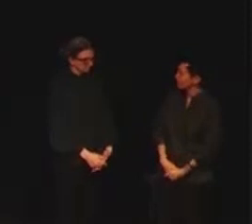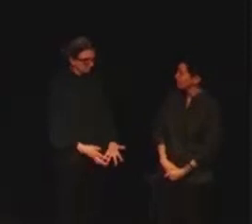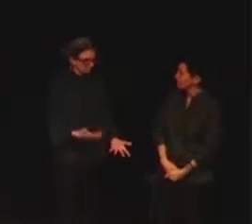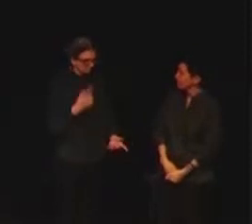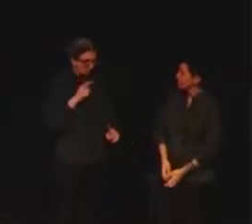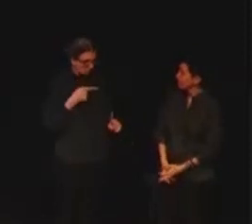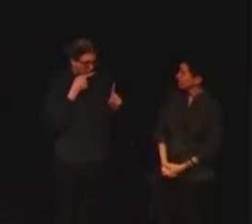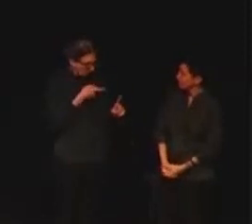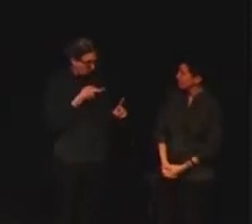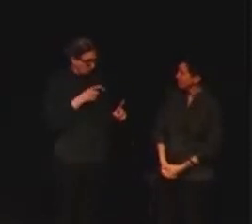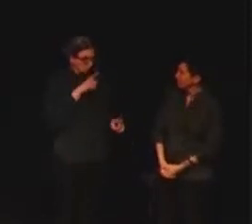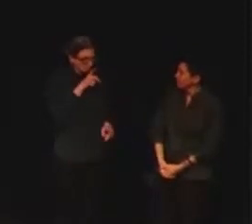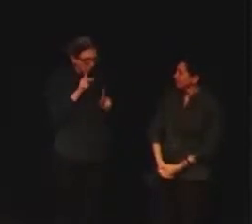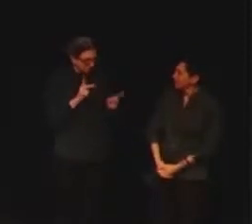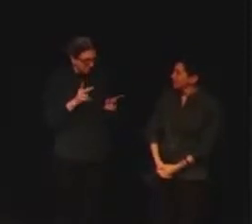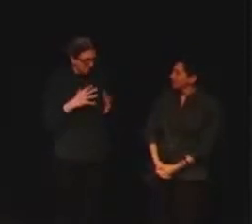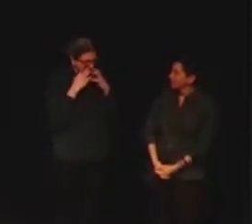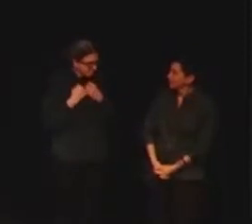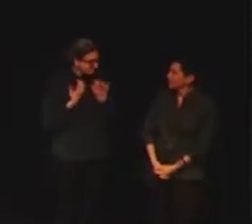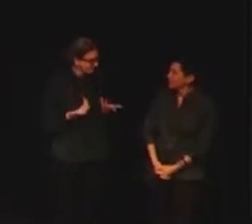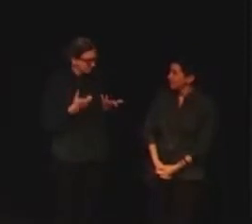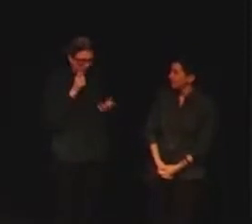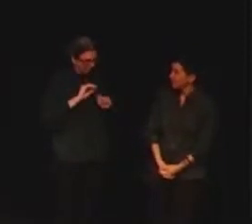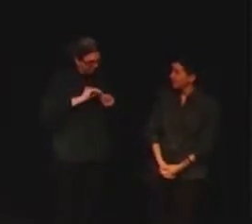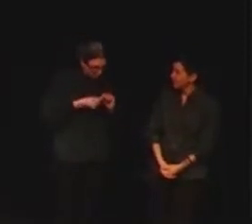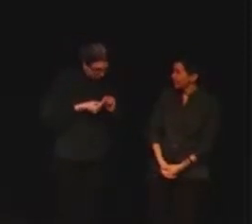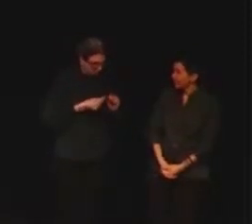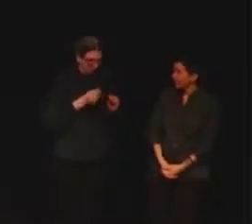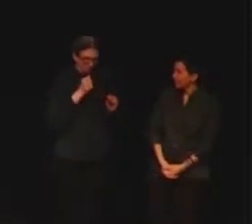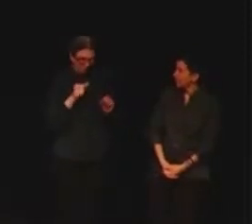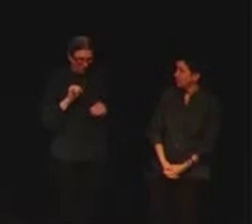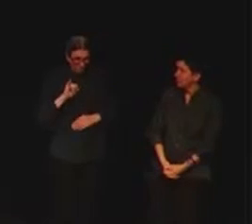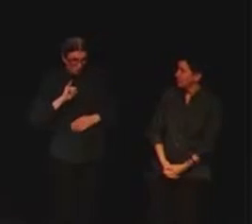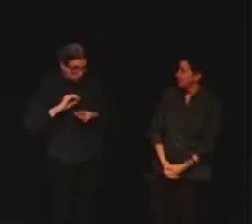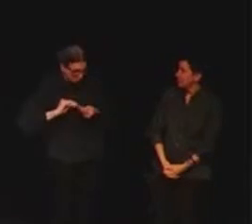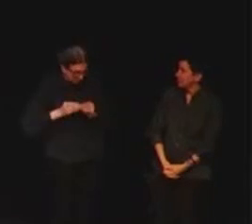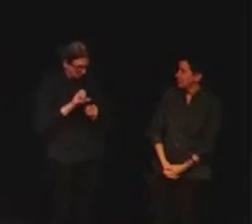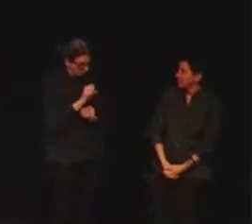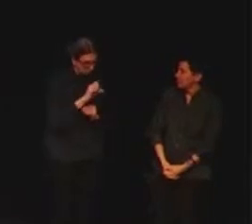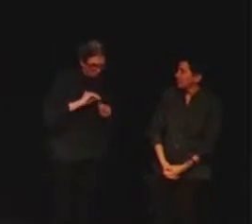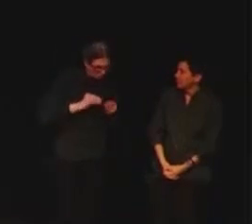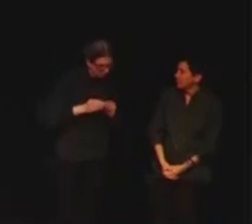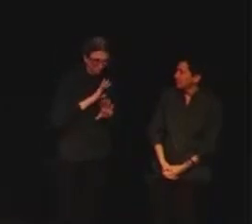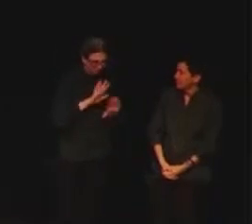Ultimately, that's the point. They're real people. They're not numbers. They're not their insurance number. They're not their social security